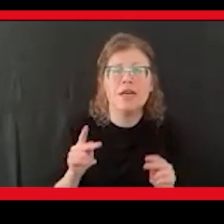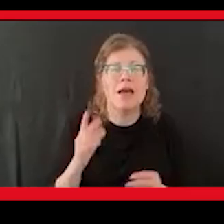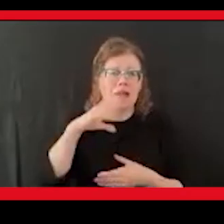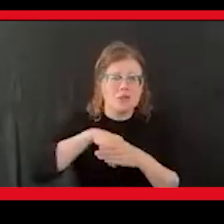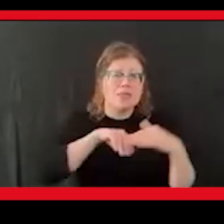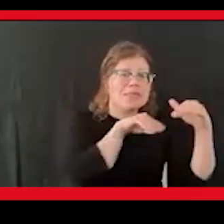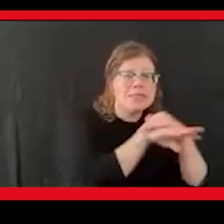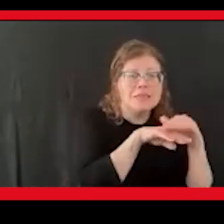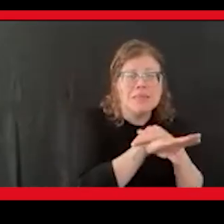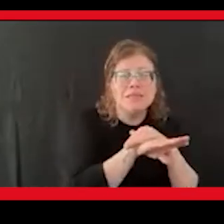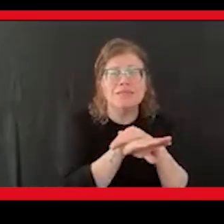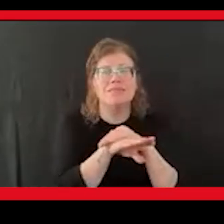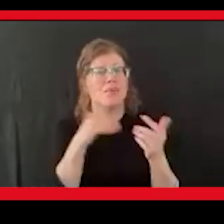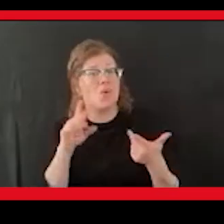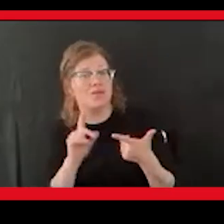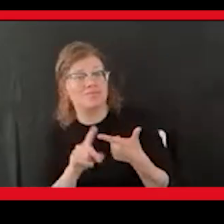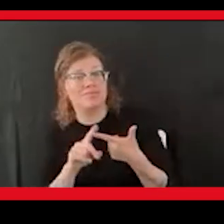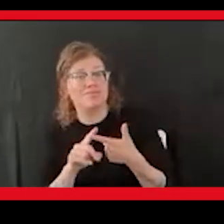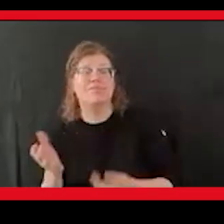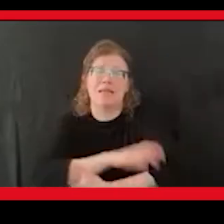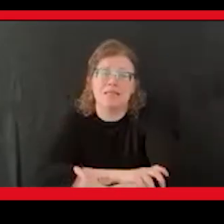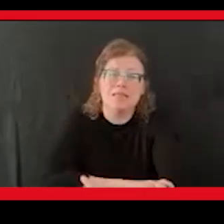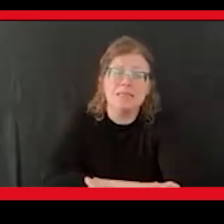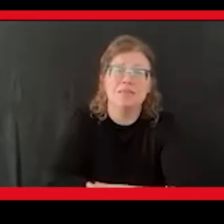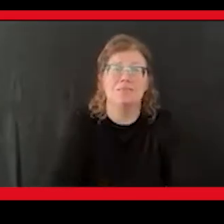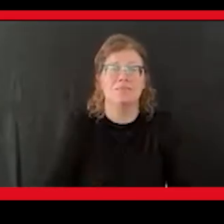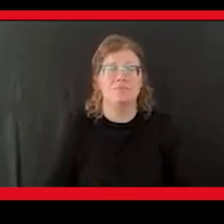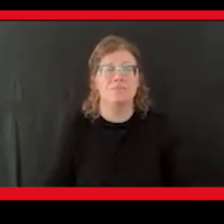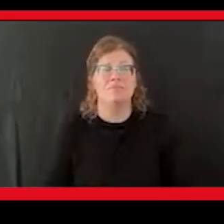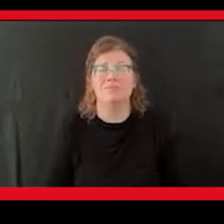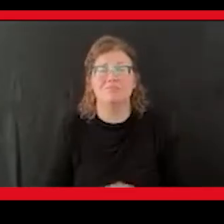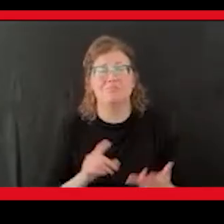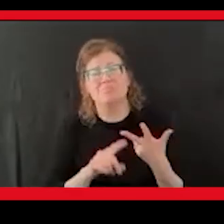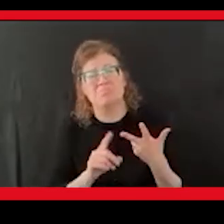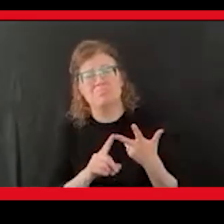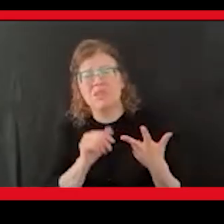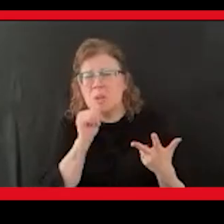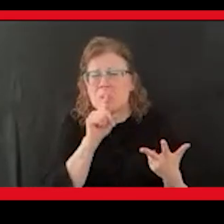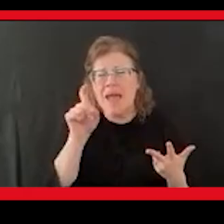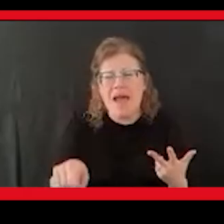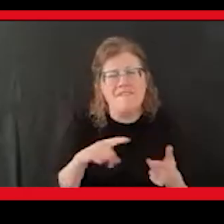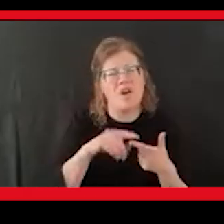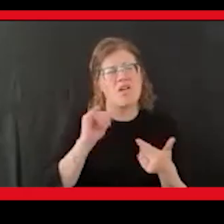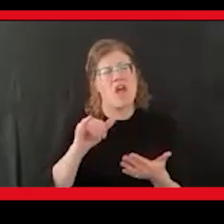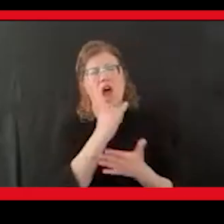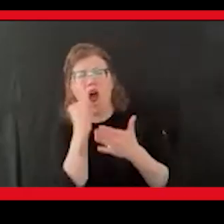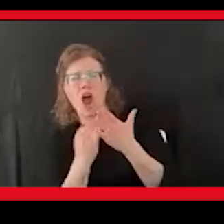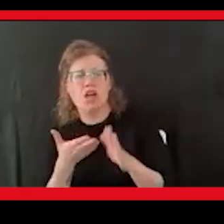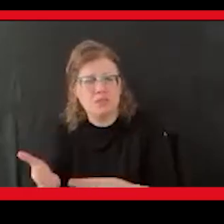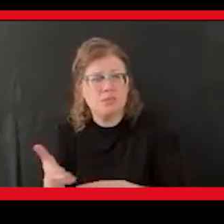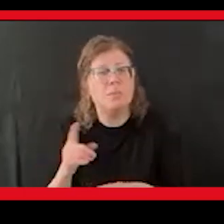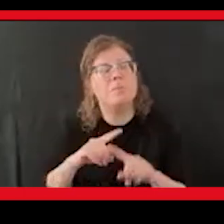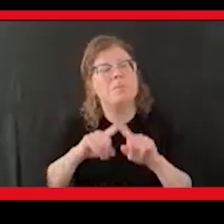This project may not have an artistic outcome, but there should be a case made for learning and